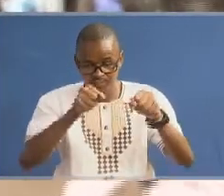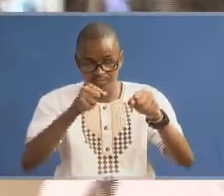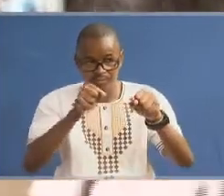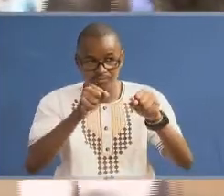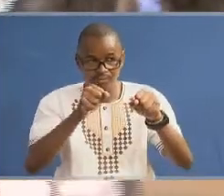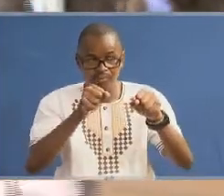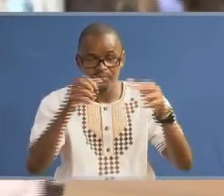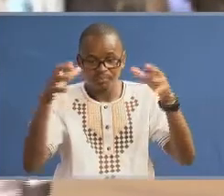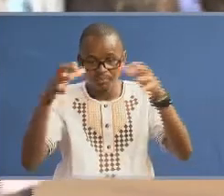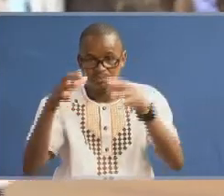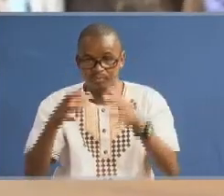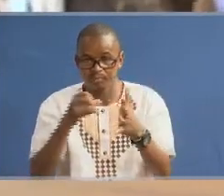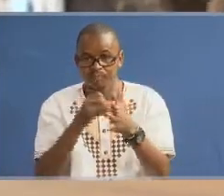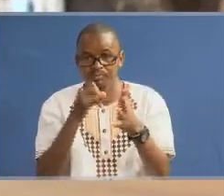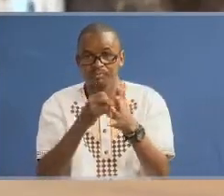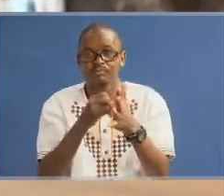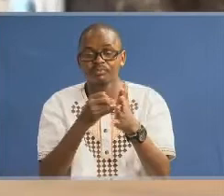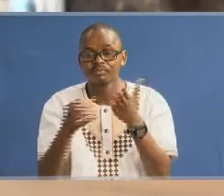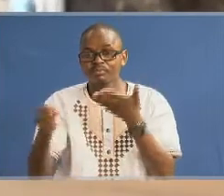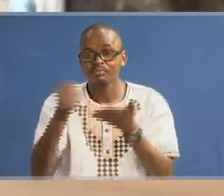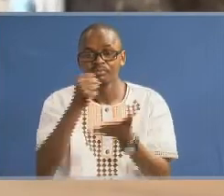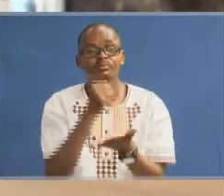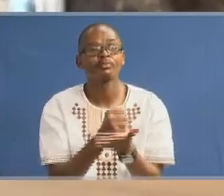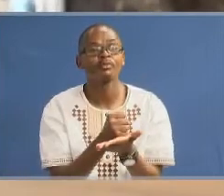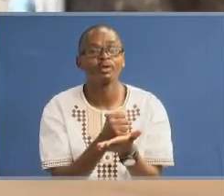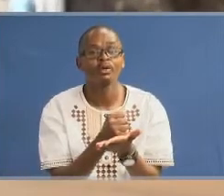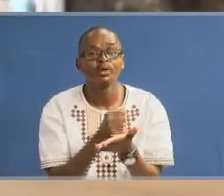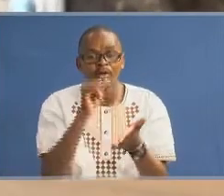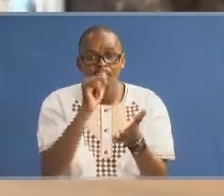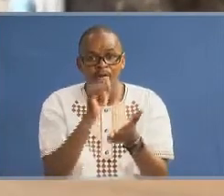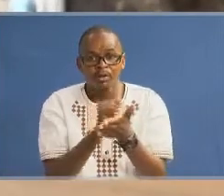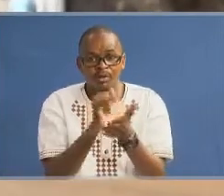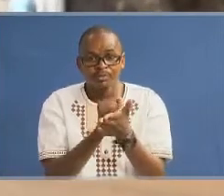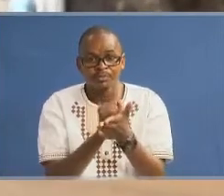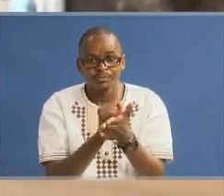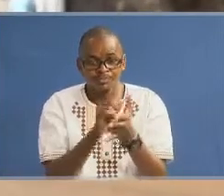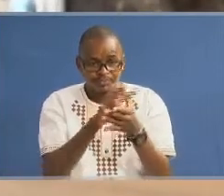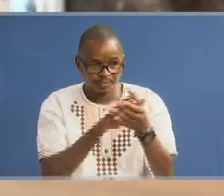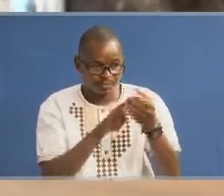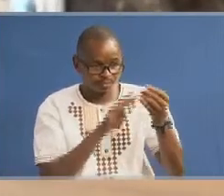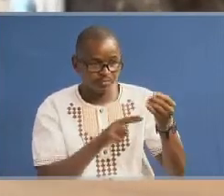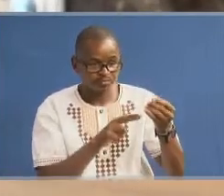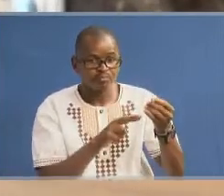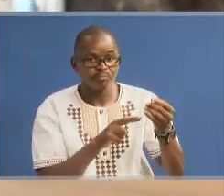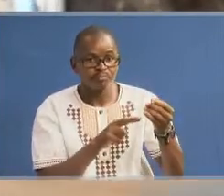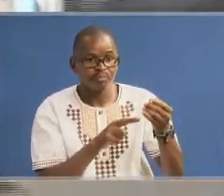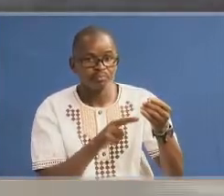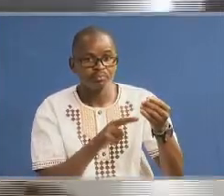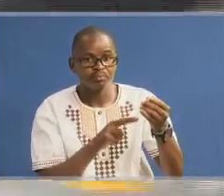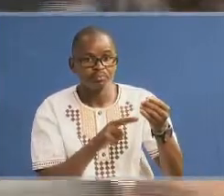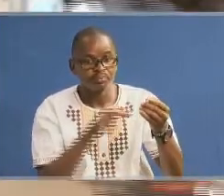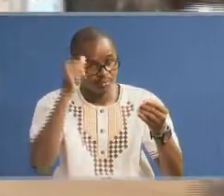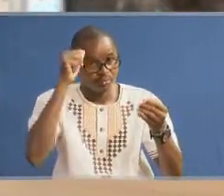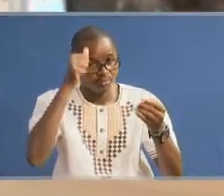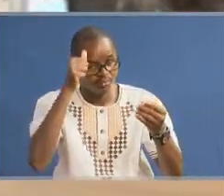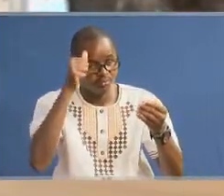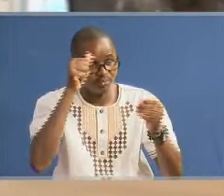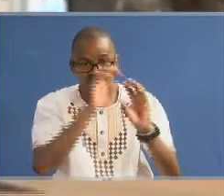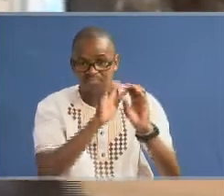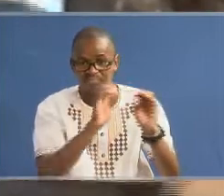Boda Boda sector, it is an employment sector that is covering both the literate and